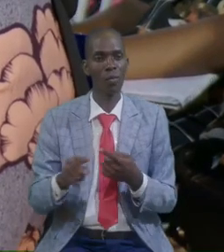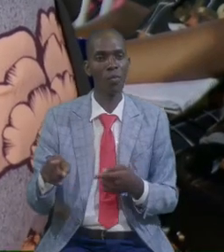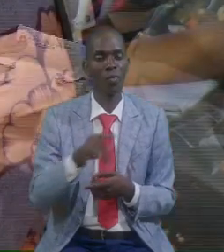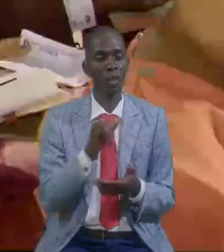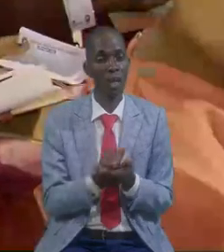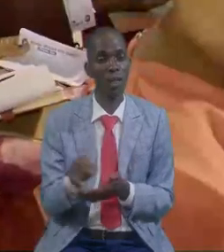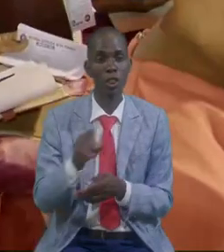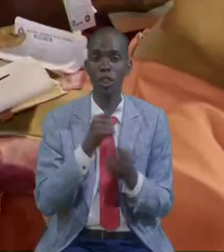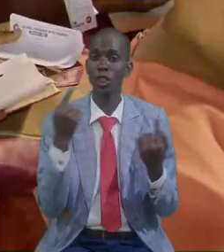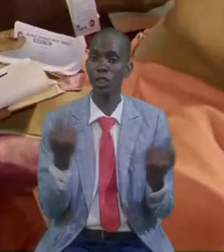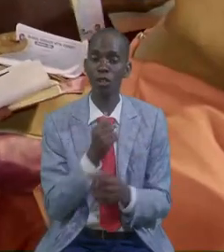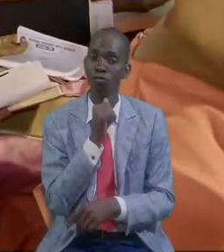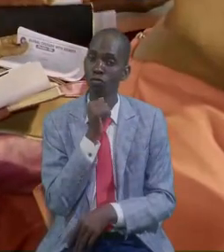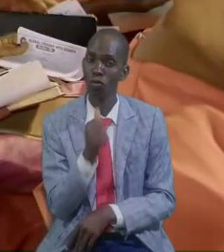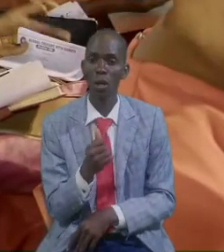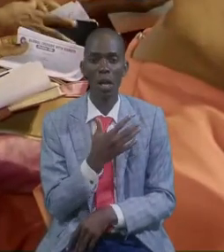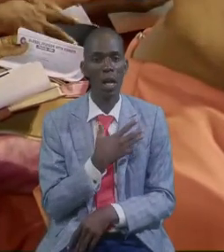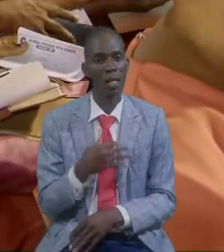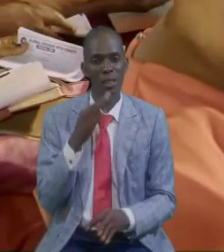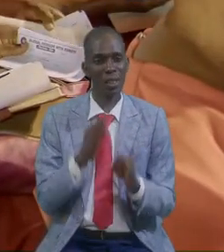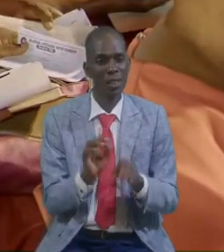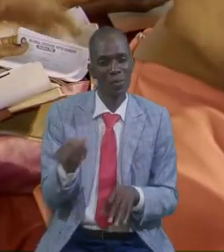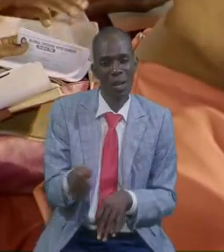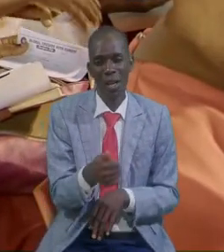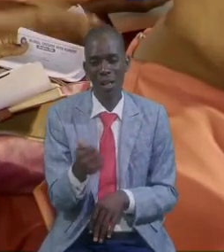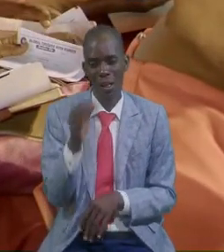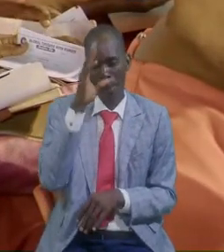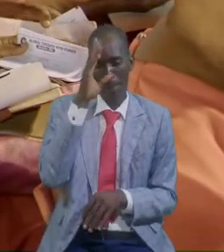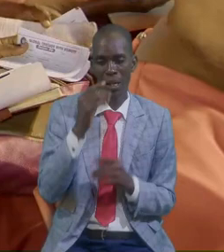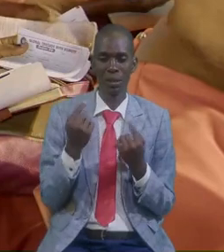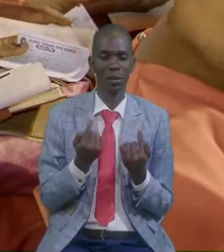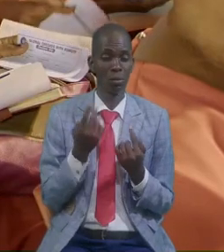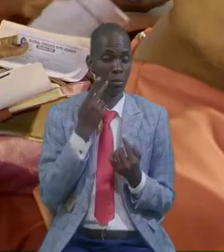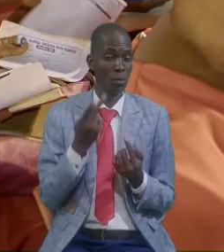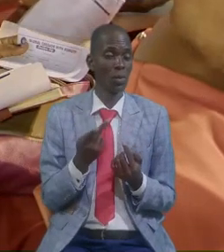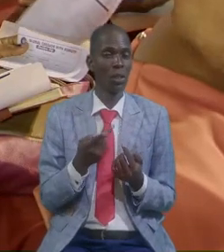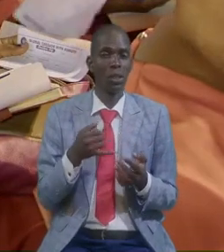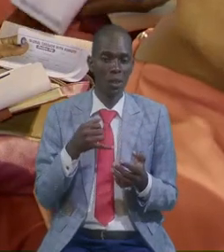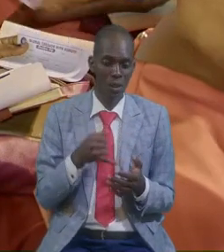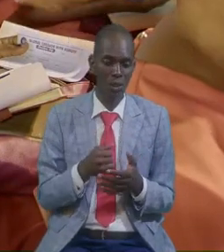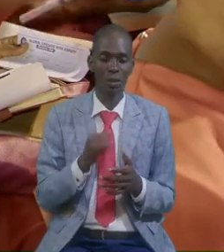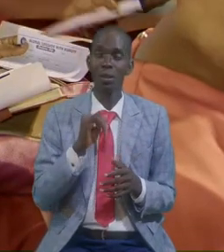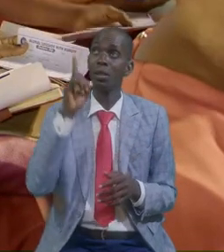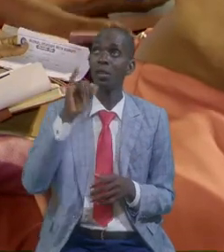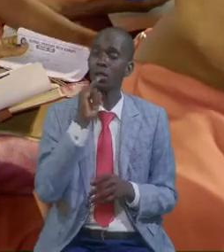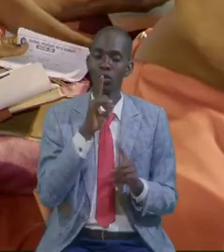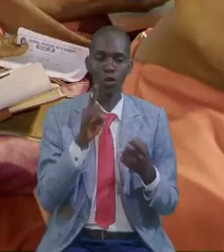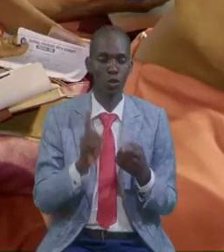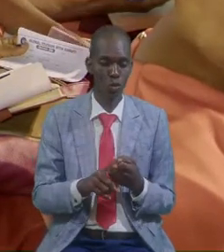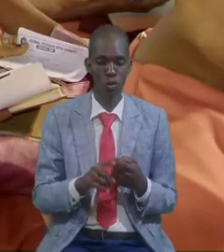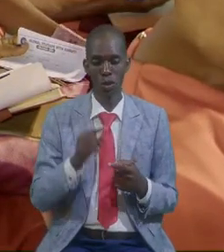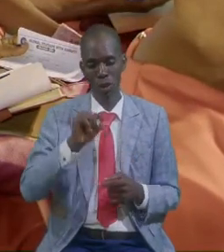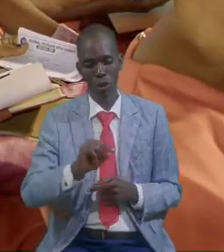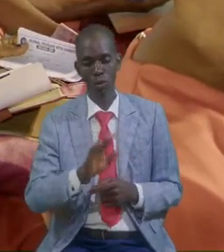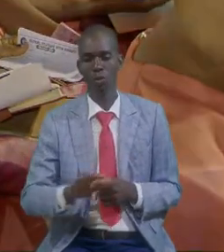And if any man sin, you see, he's talking to little children, and he says, any man,